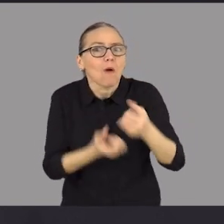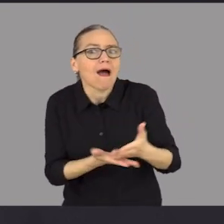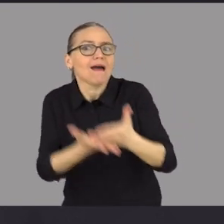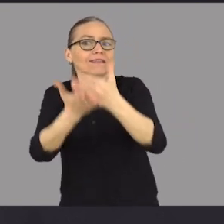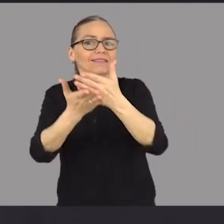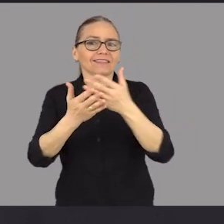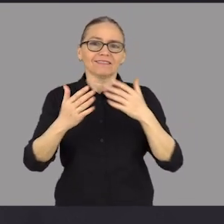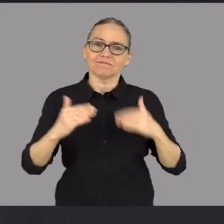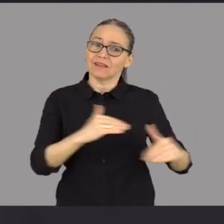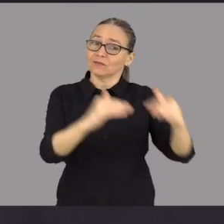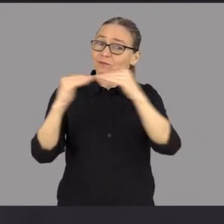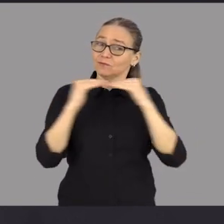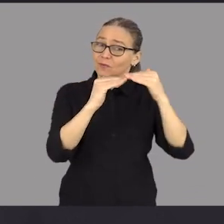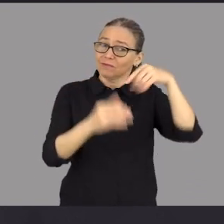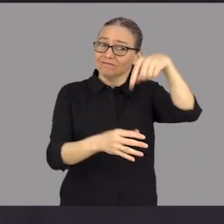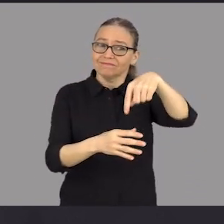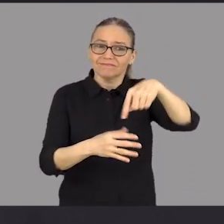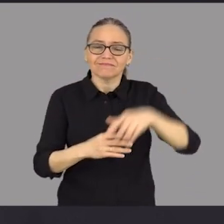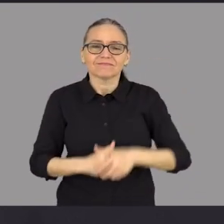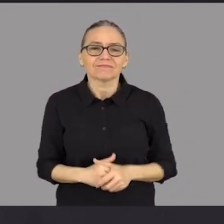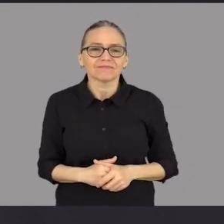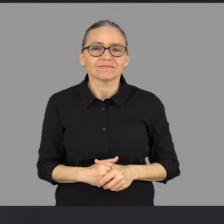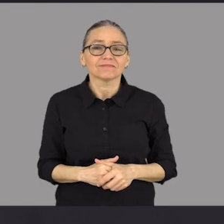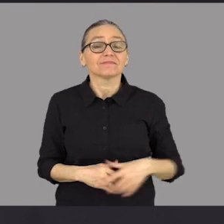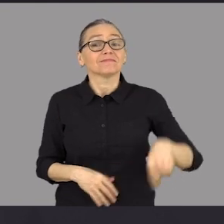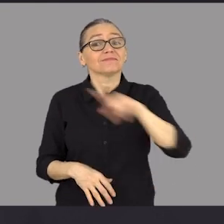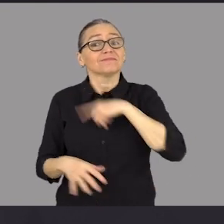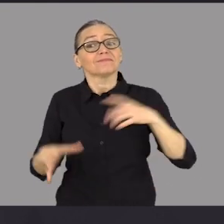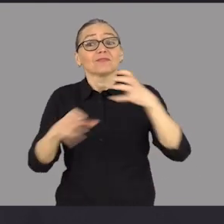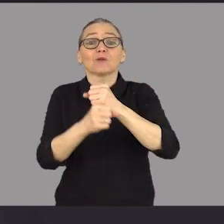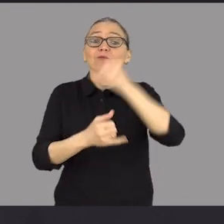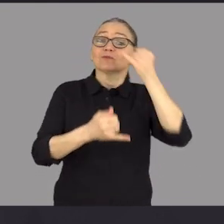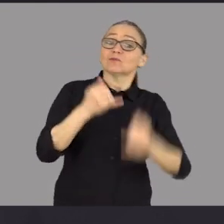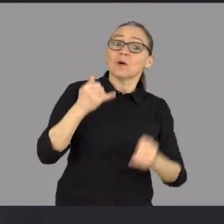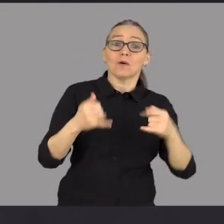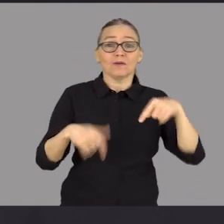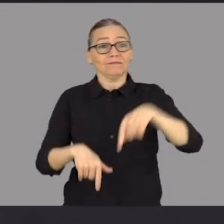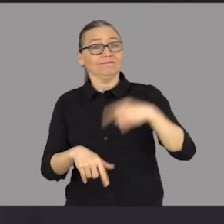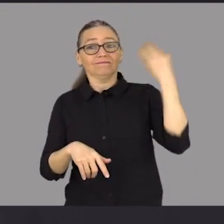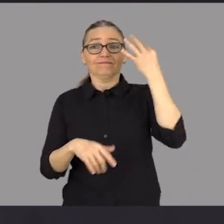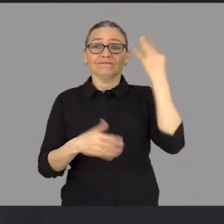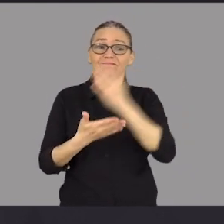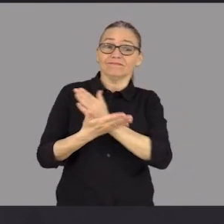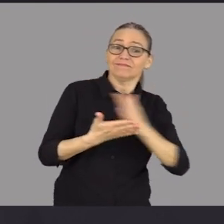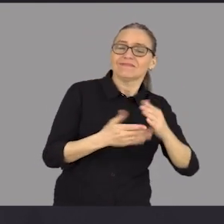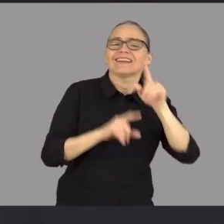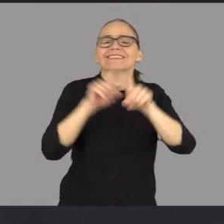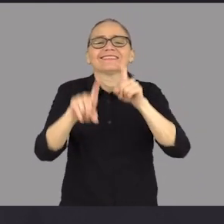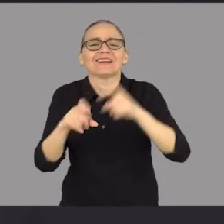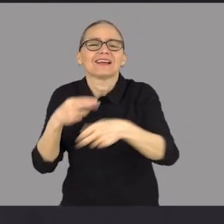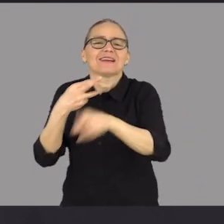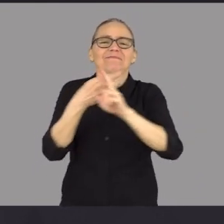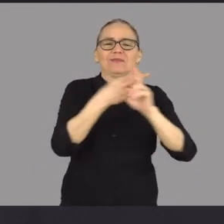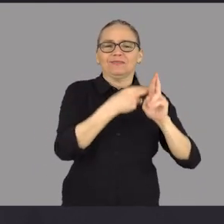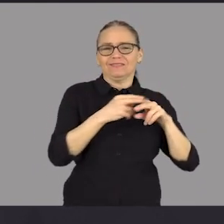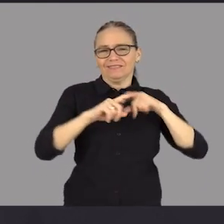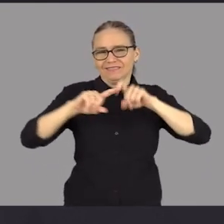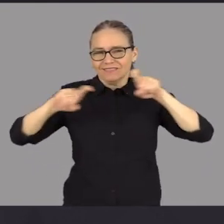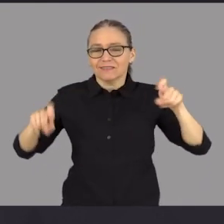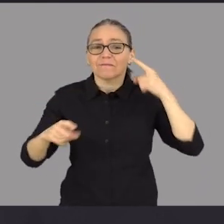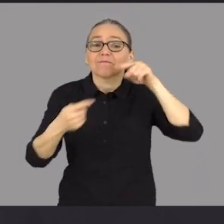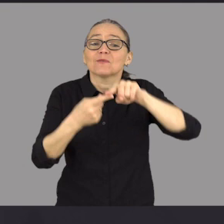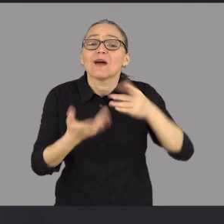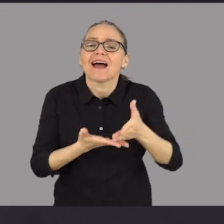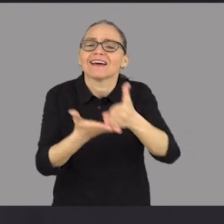review some additional complementary resources that can help your organization in its inclusion journey. At